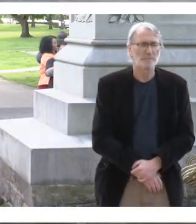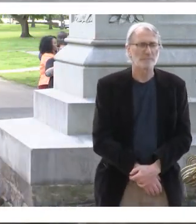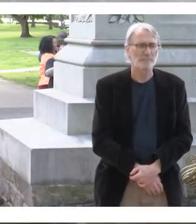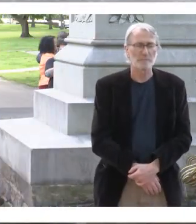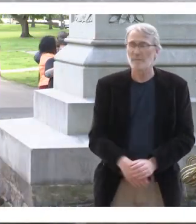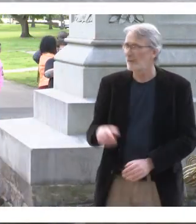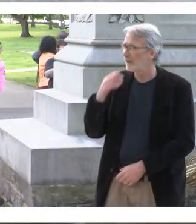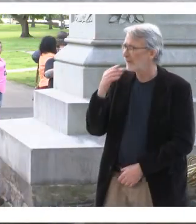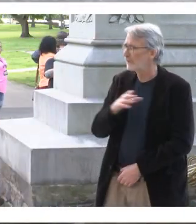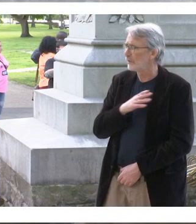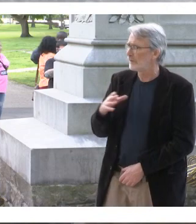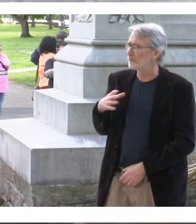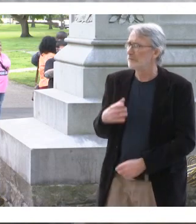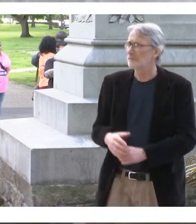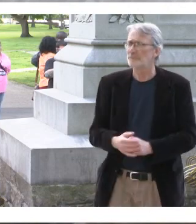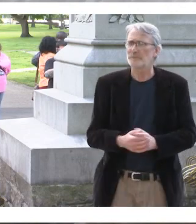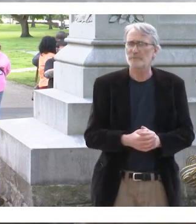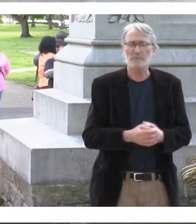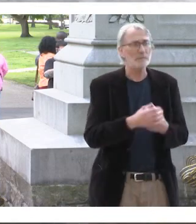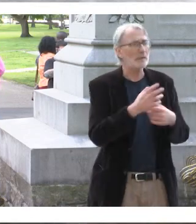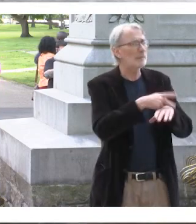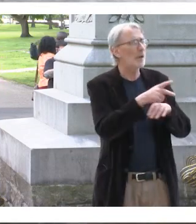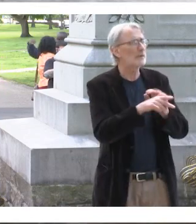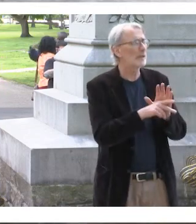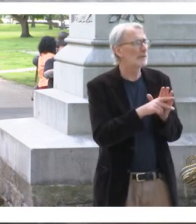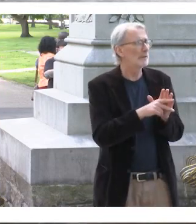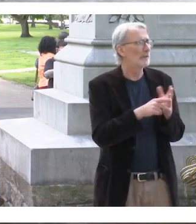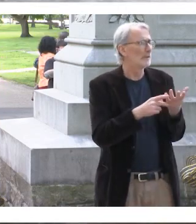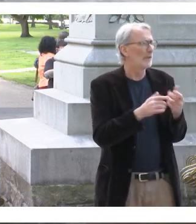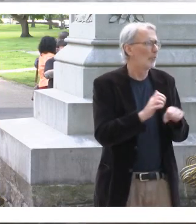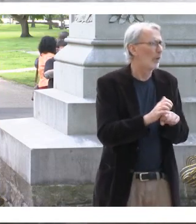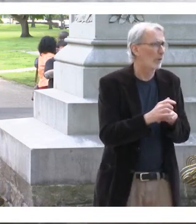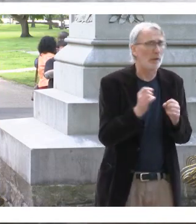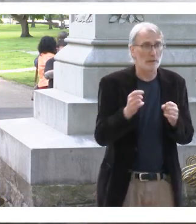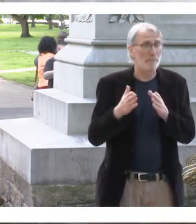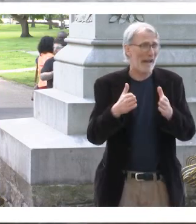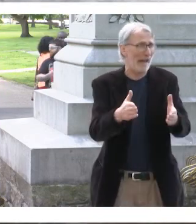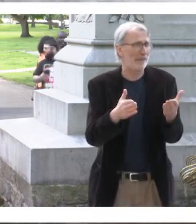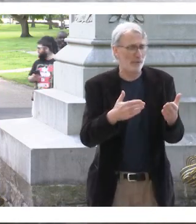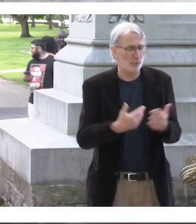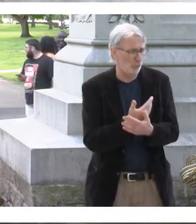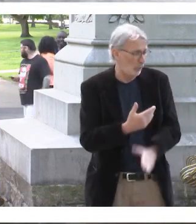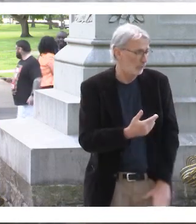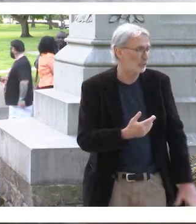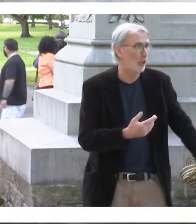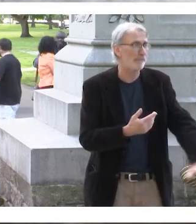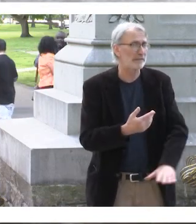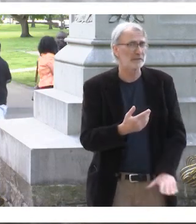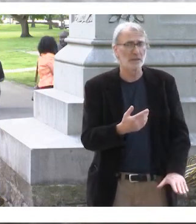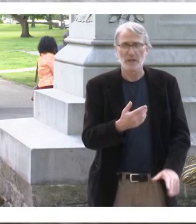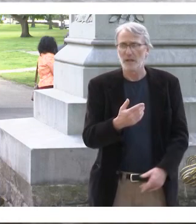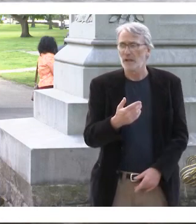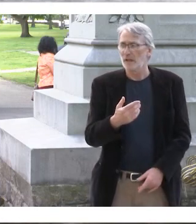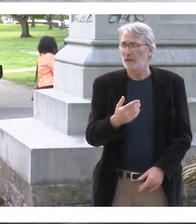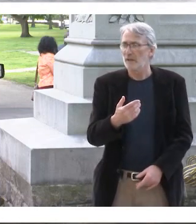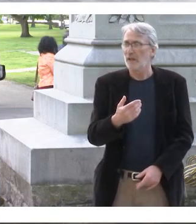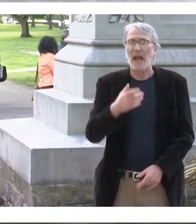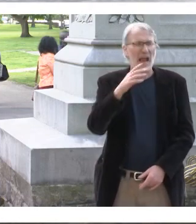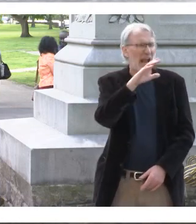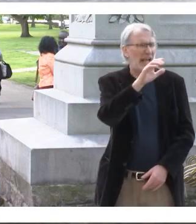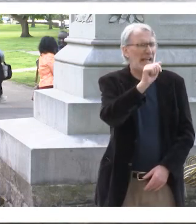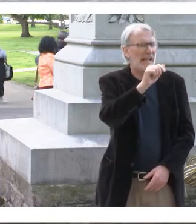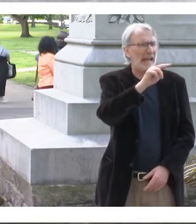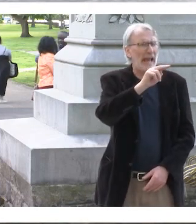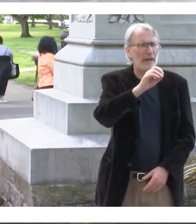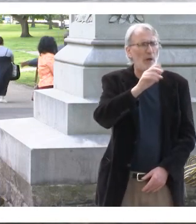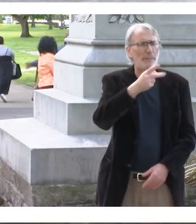Thank you, Councilman. Now, project improvements include pathway resurfacing, canopy trees,